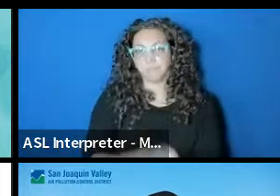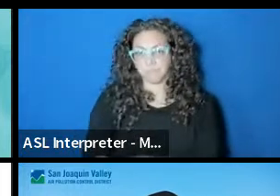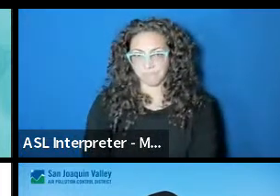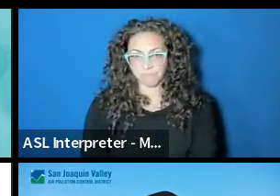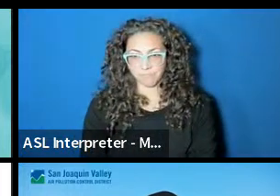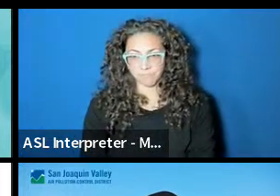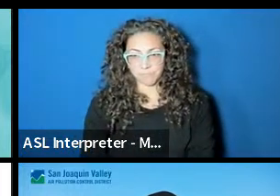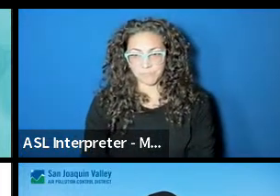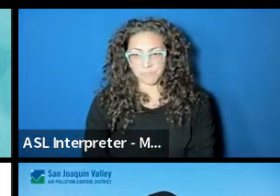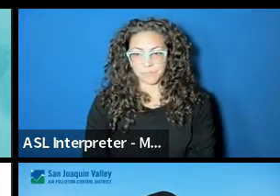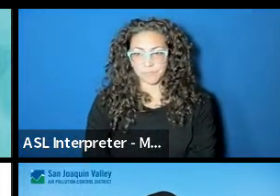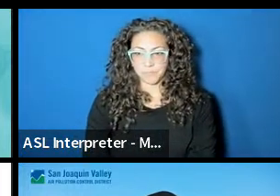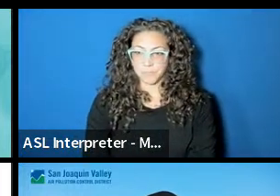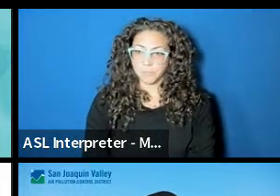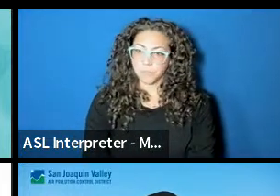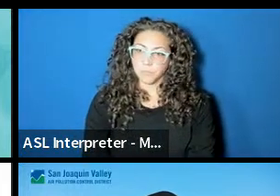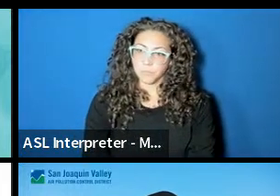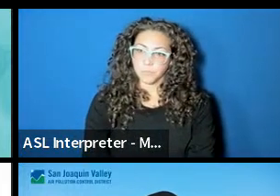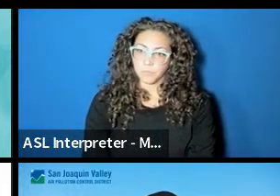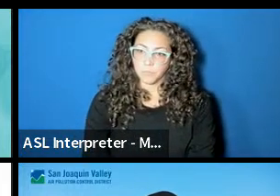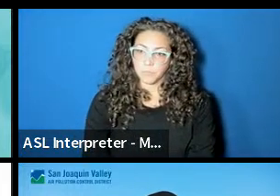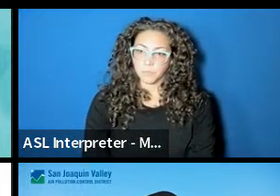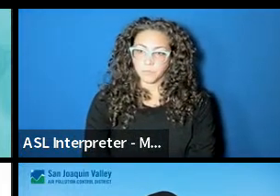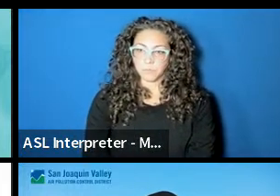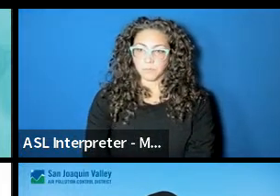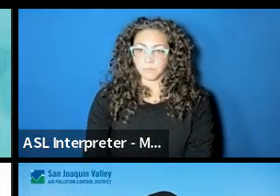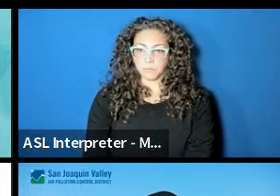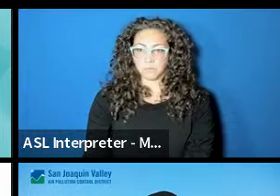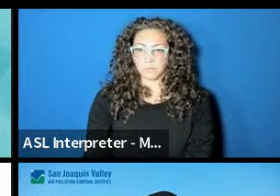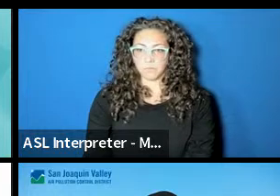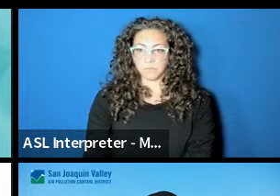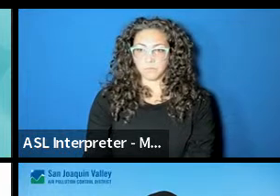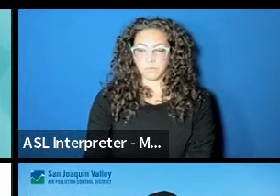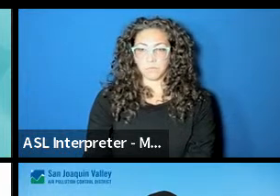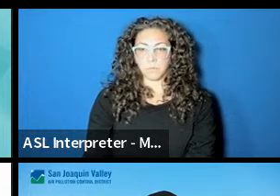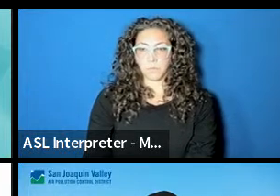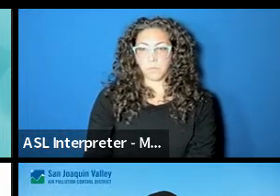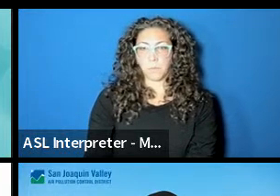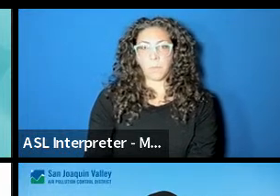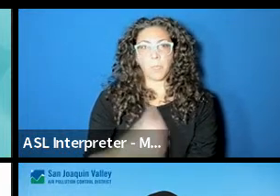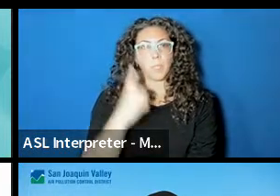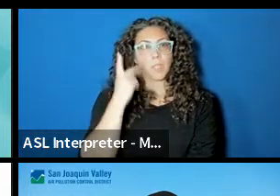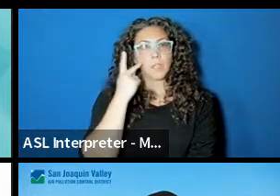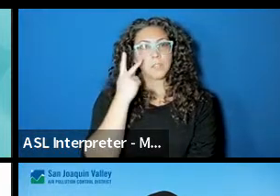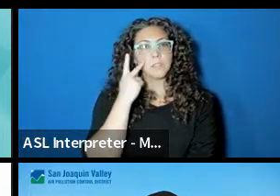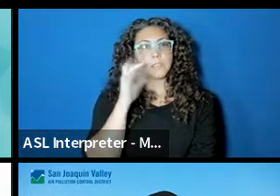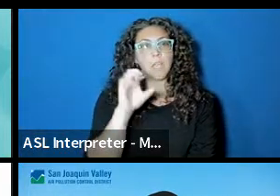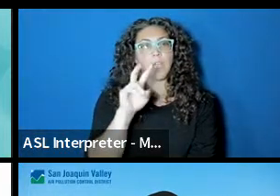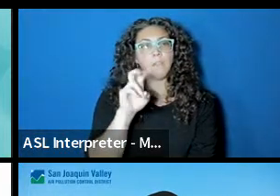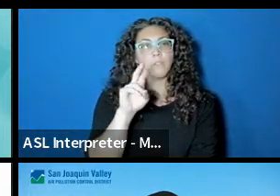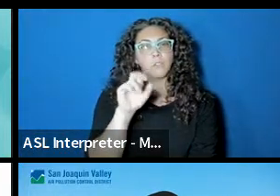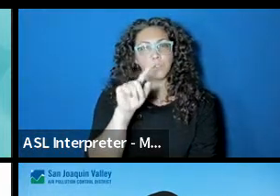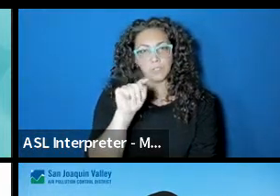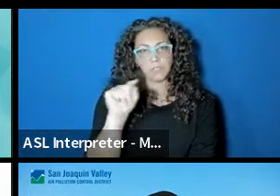Thank you, Hector. This is Laura. Everett, see you have your hand raised, and then Stephanie, you can go ahead.